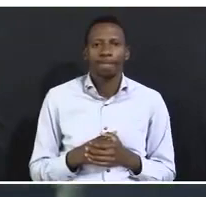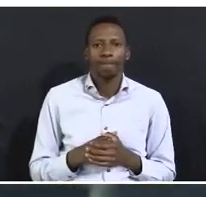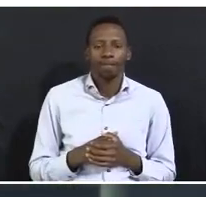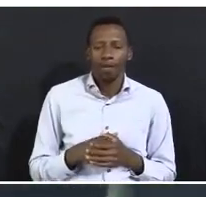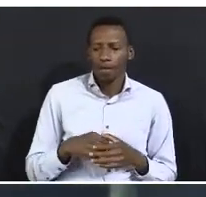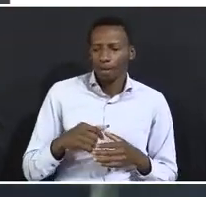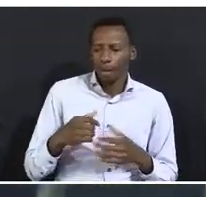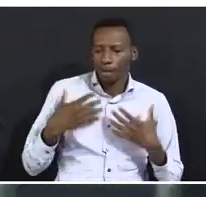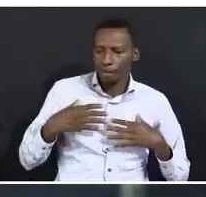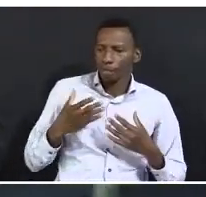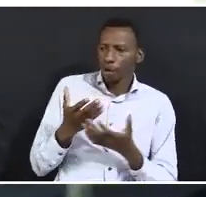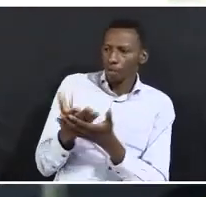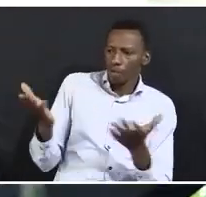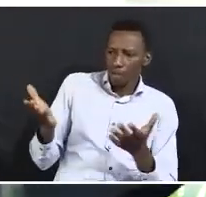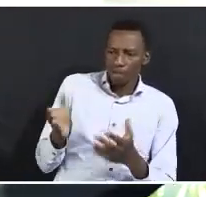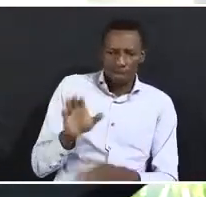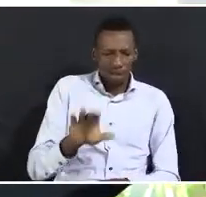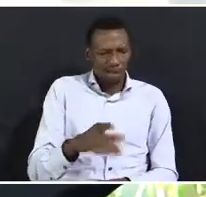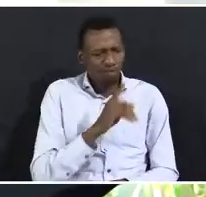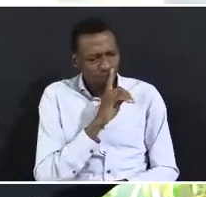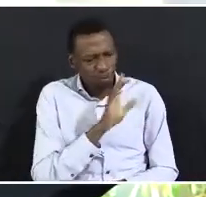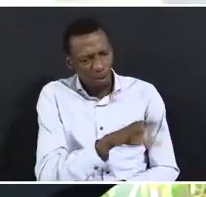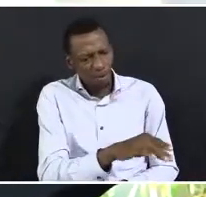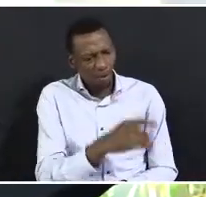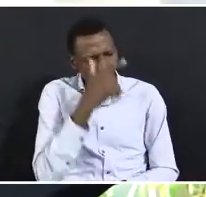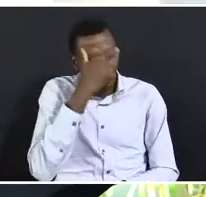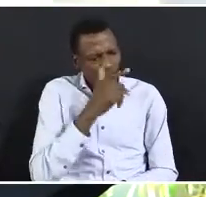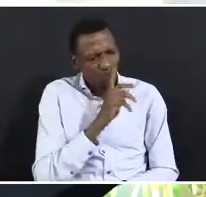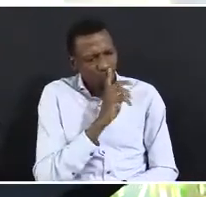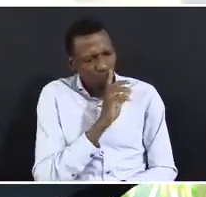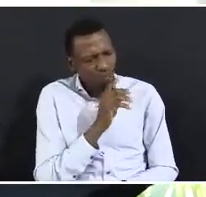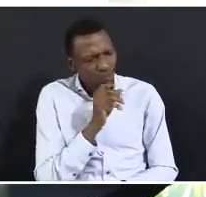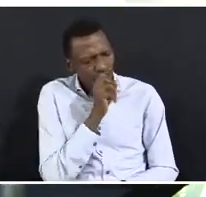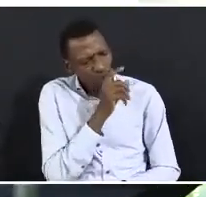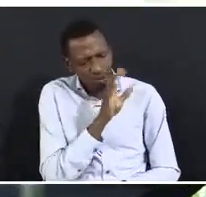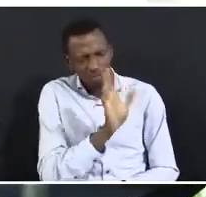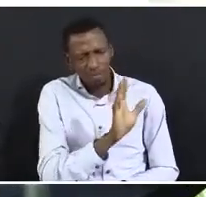some people tried to calm them down.